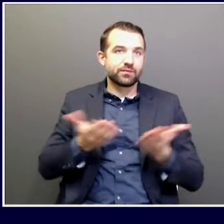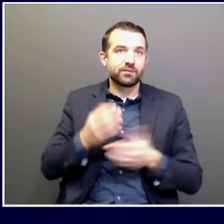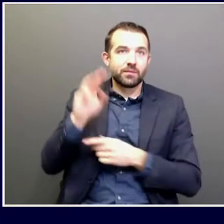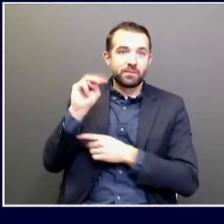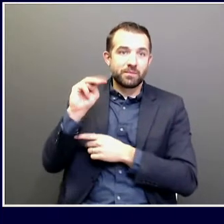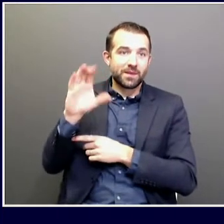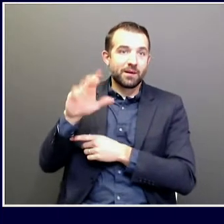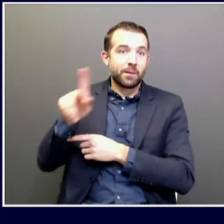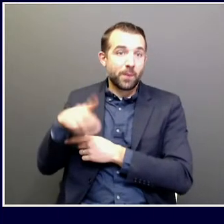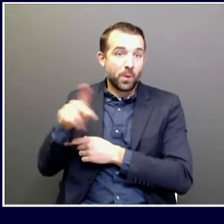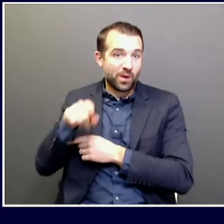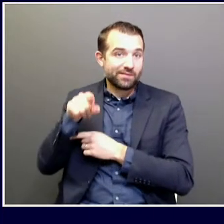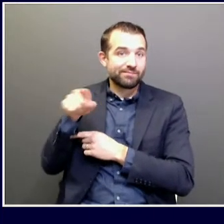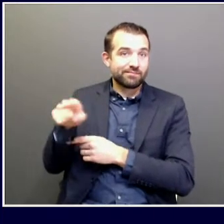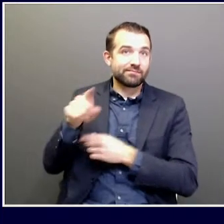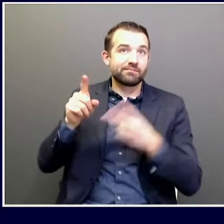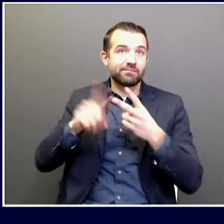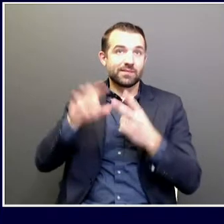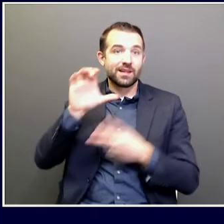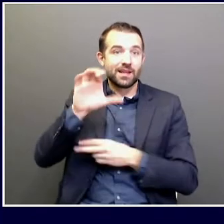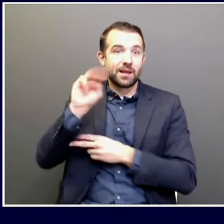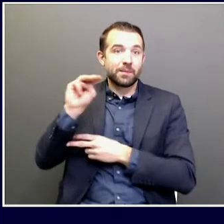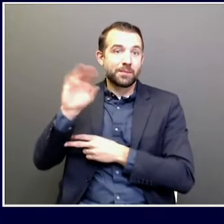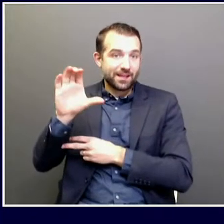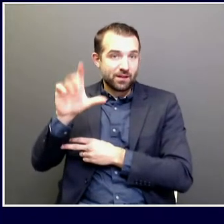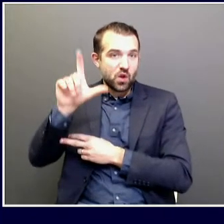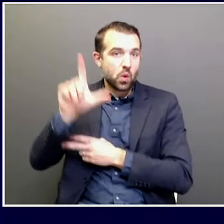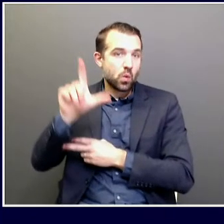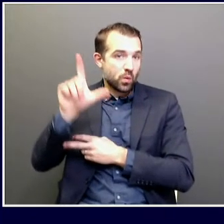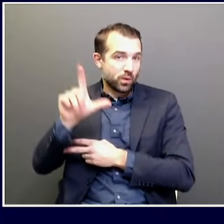administration's COVID-19 winter response plan,